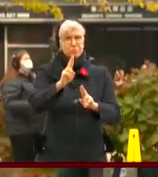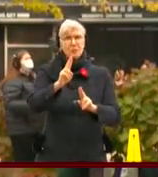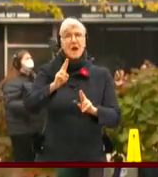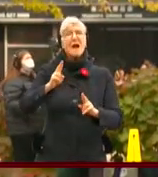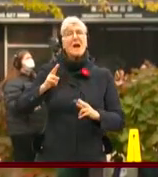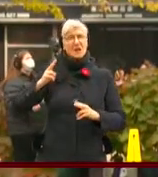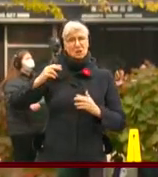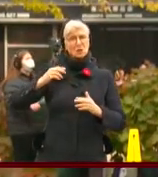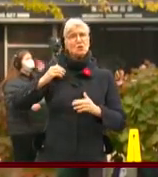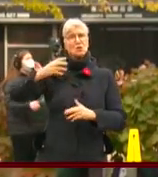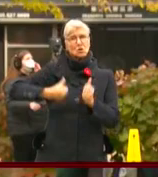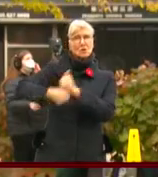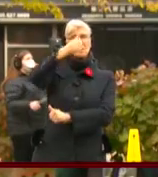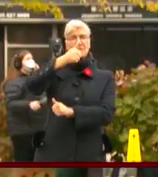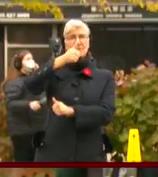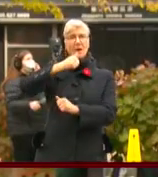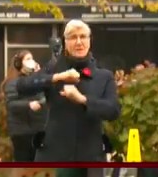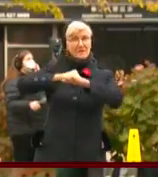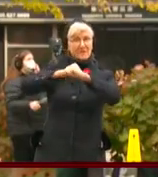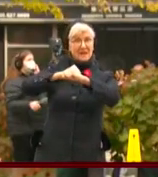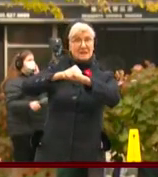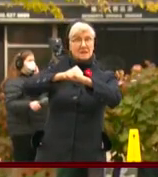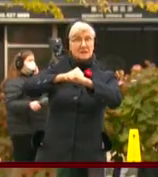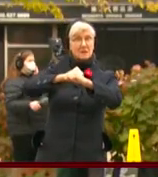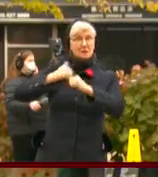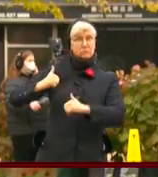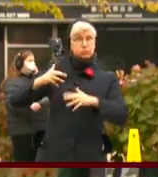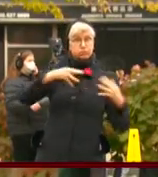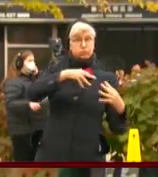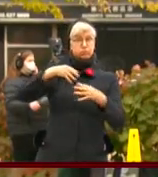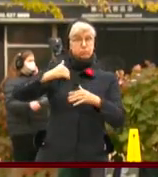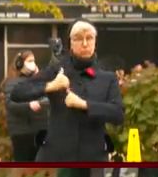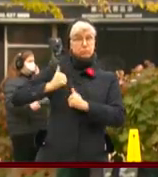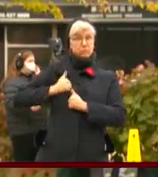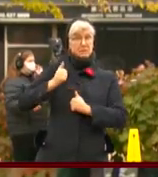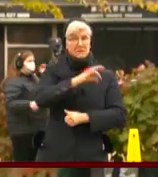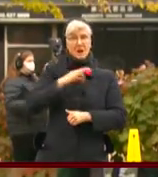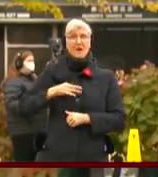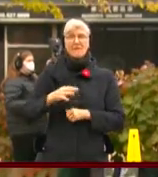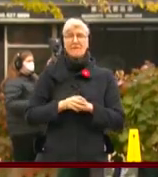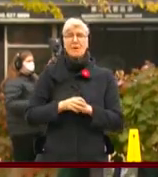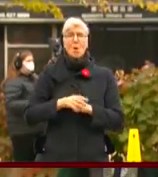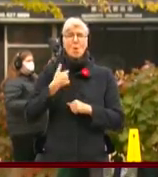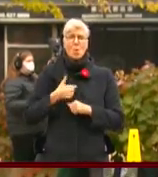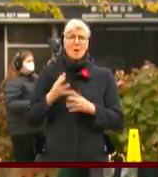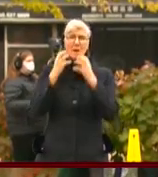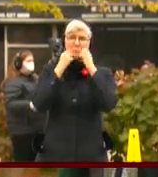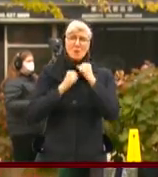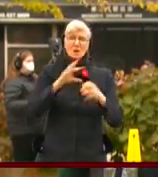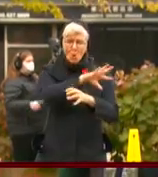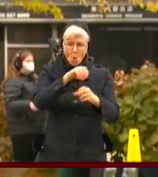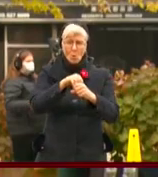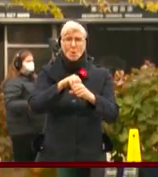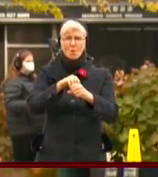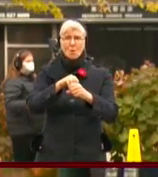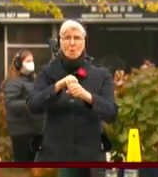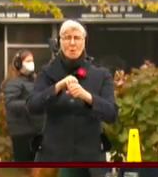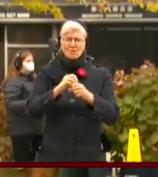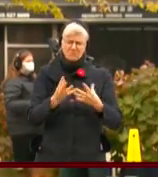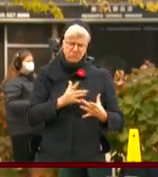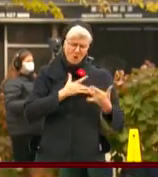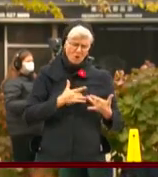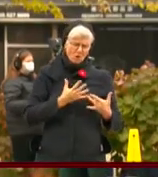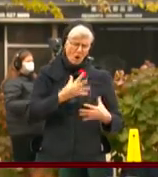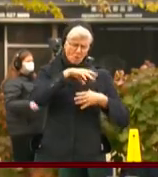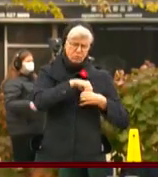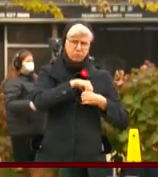Defence Staff. Prepare us to face anything that opposes inclusion or wholeness, whether in our own hearts or